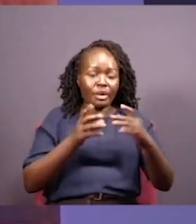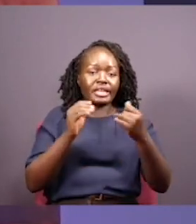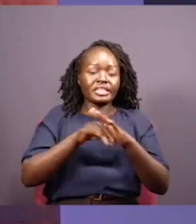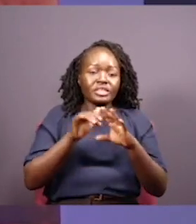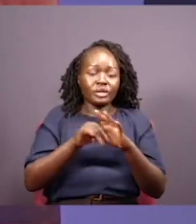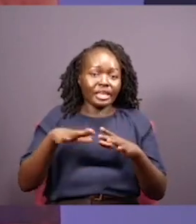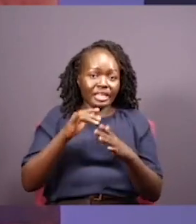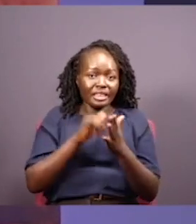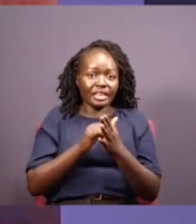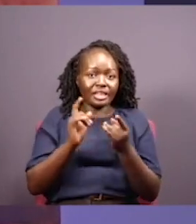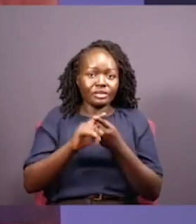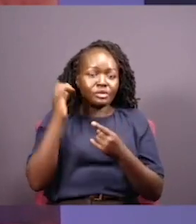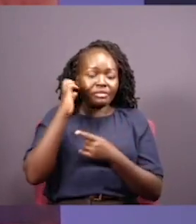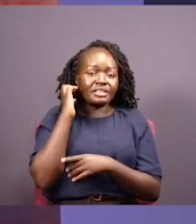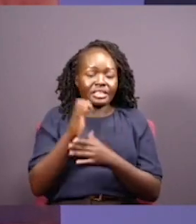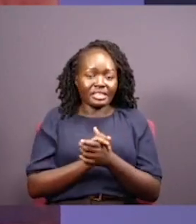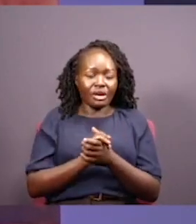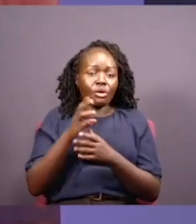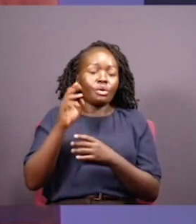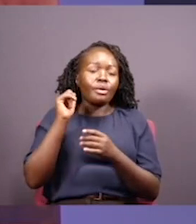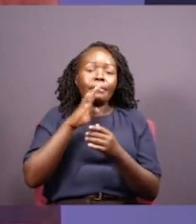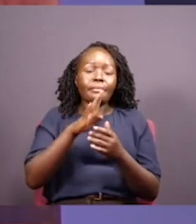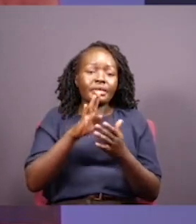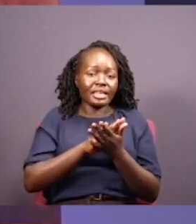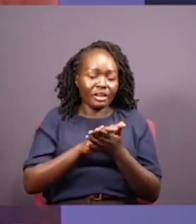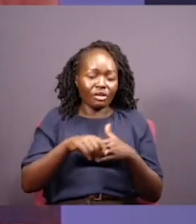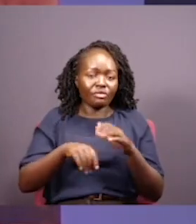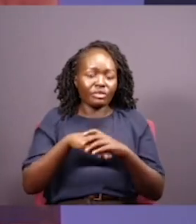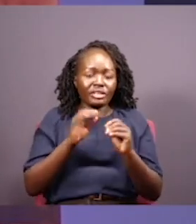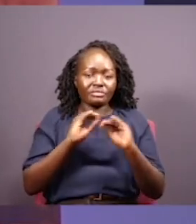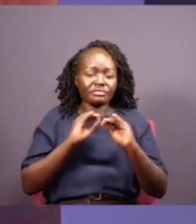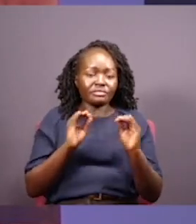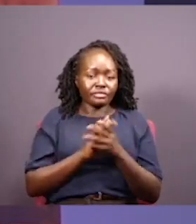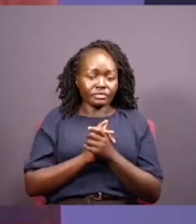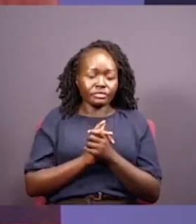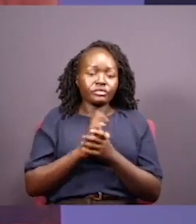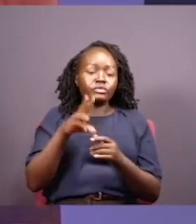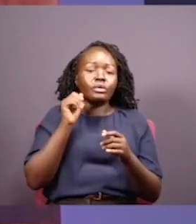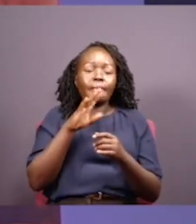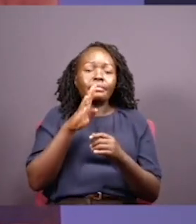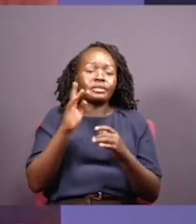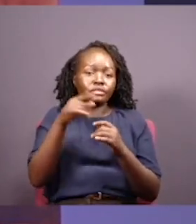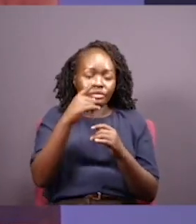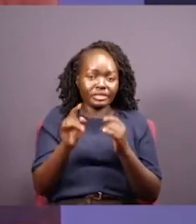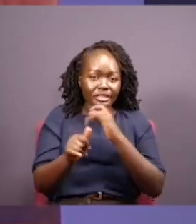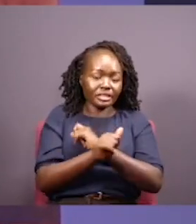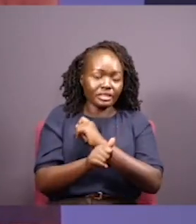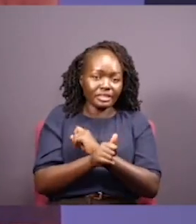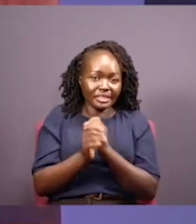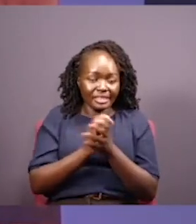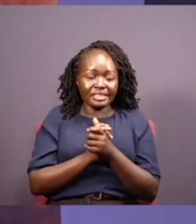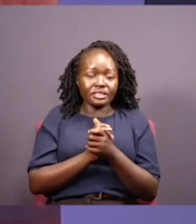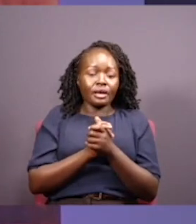evangelize, it would be discomforting, it would be nerve-wracking, it would be dangerous. It would actually